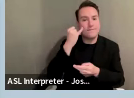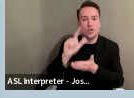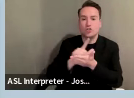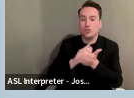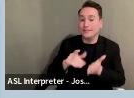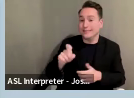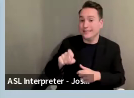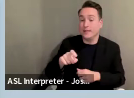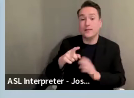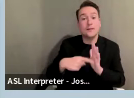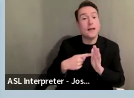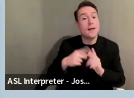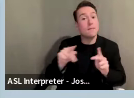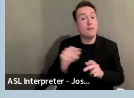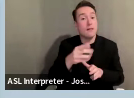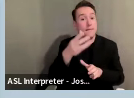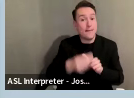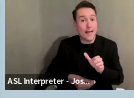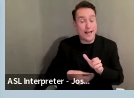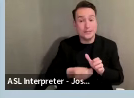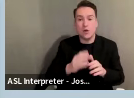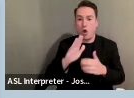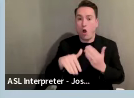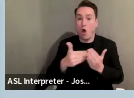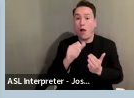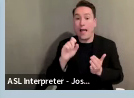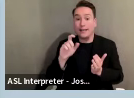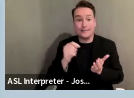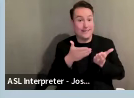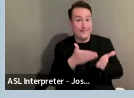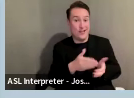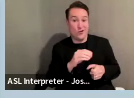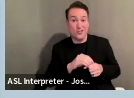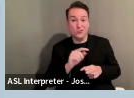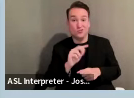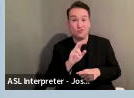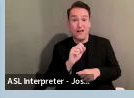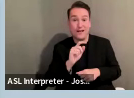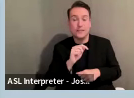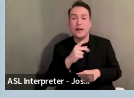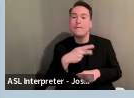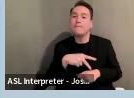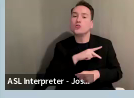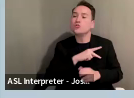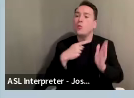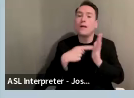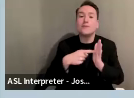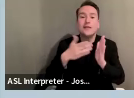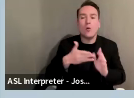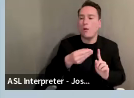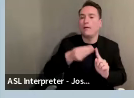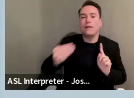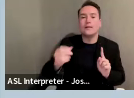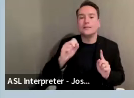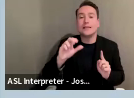people pass away and they have all of their assets in a trust, then the personal representative or successor trustee